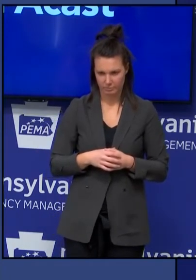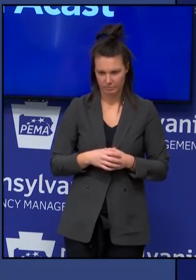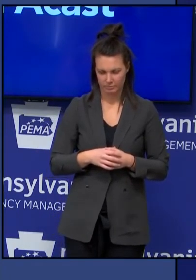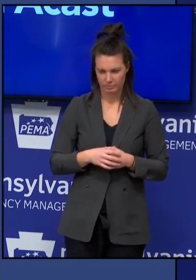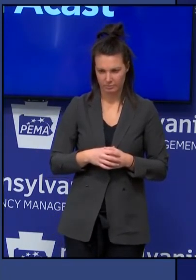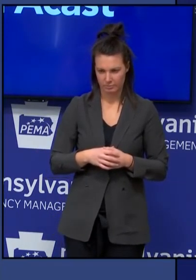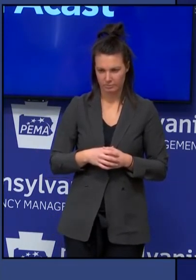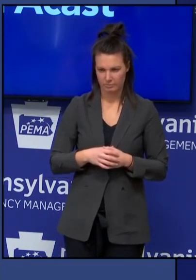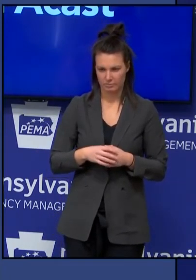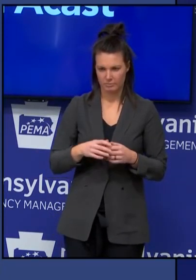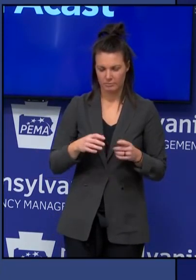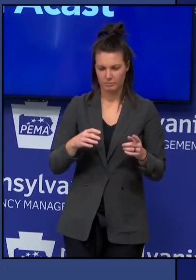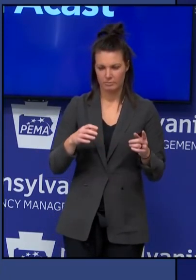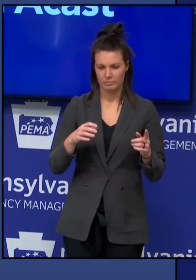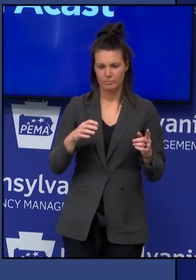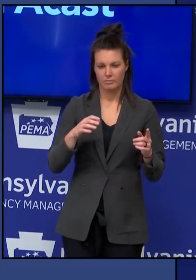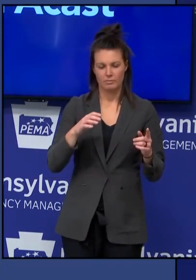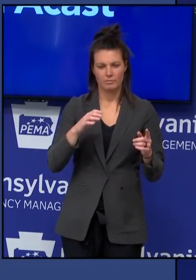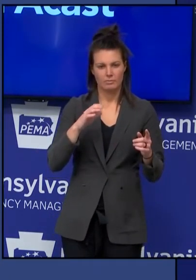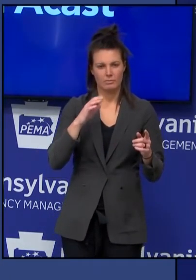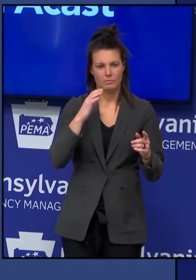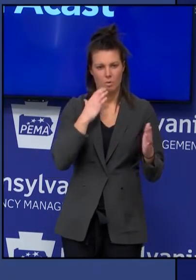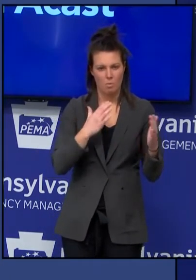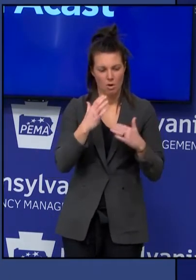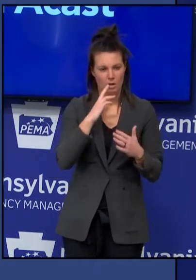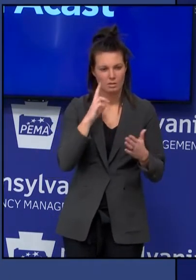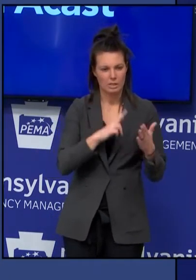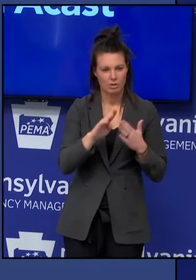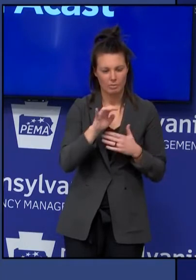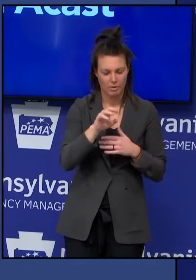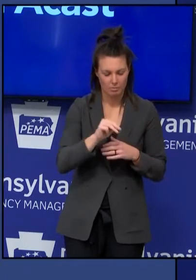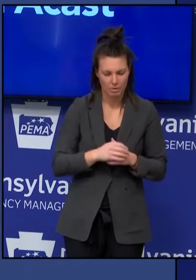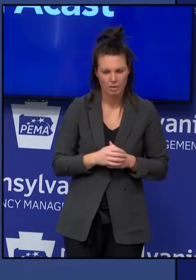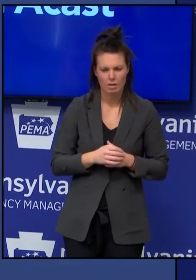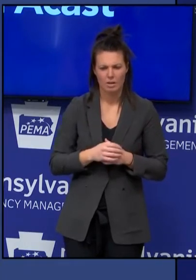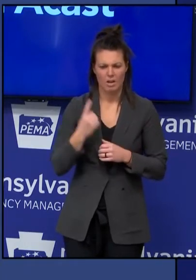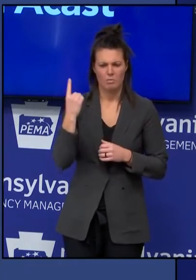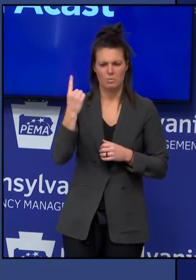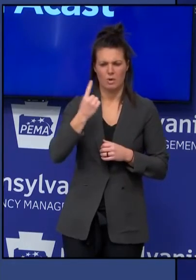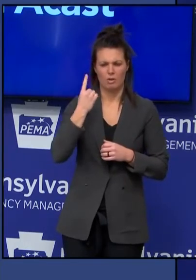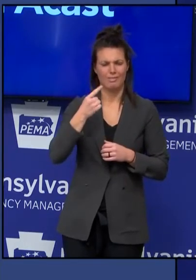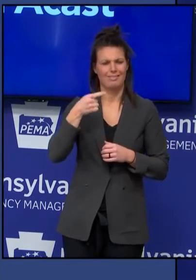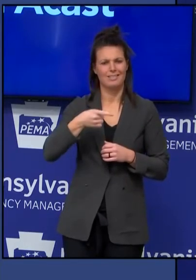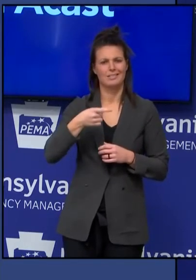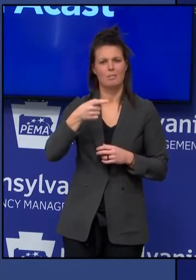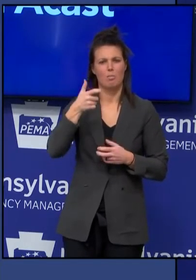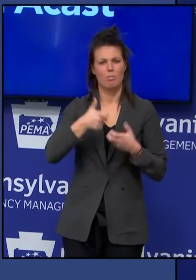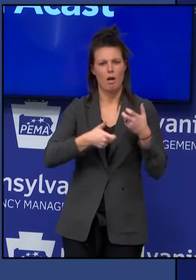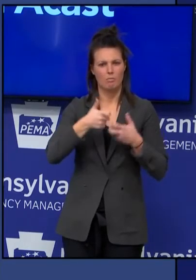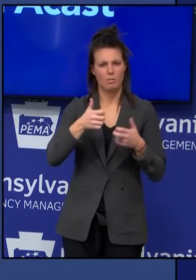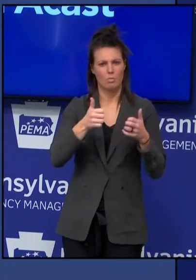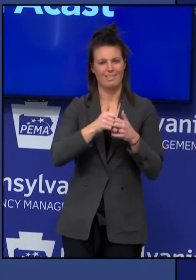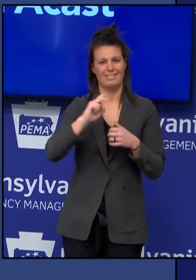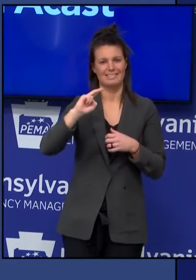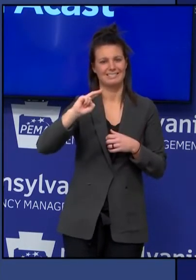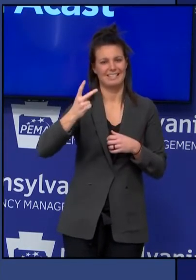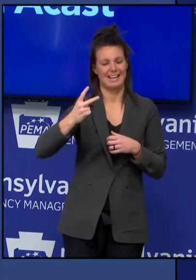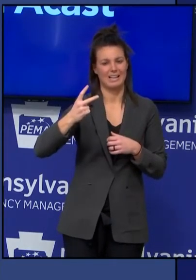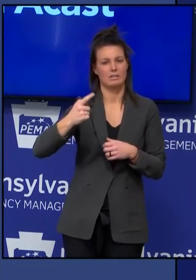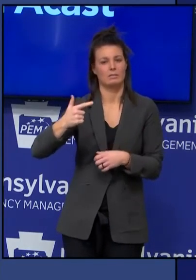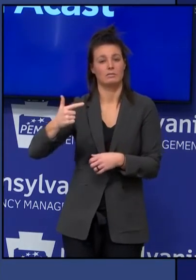Hi, Acting Secretary Bean. Morning. I'm wondering if this issue with the second shots of the